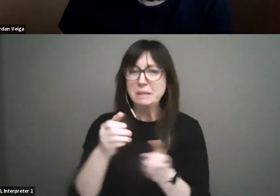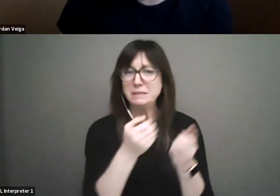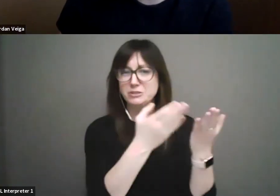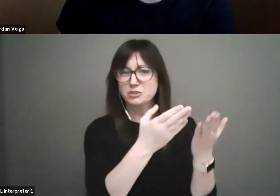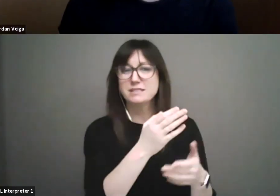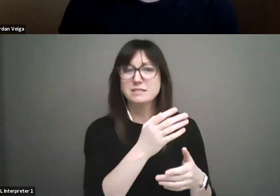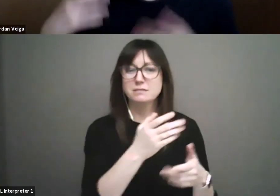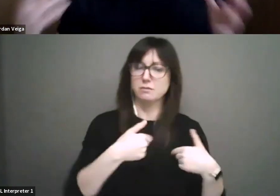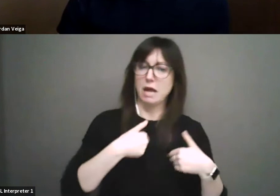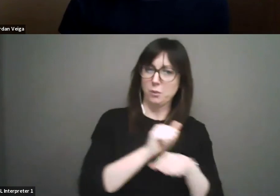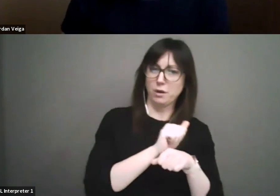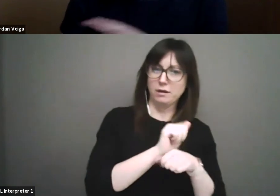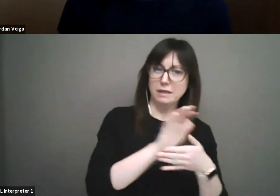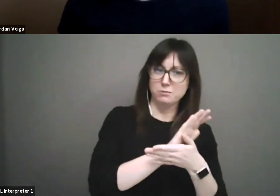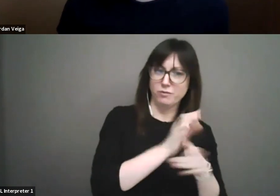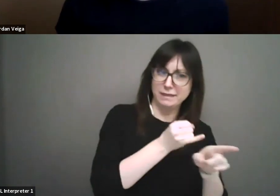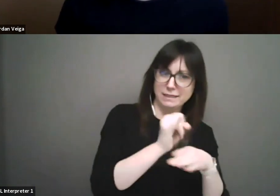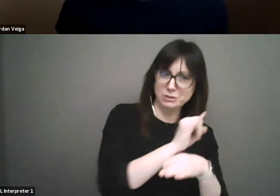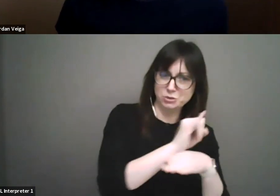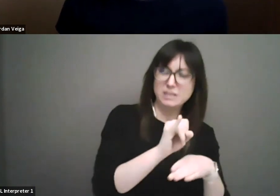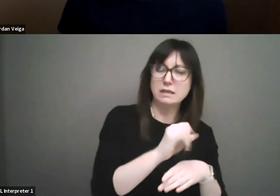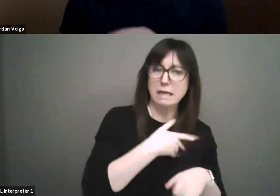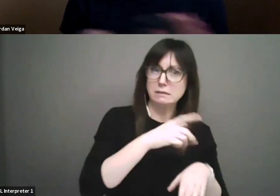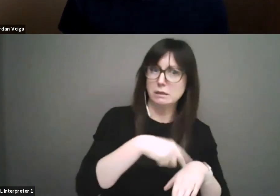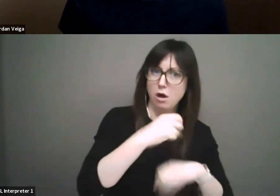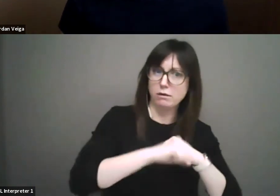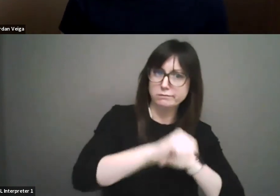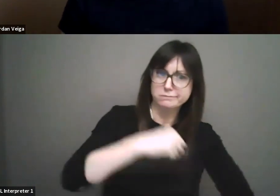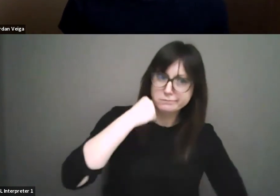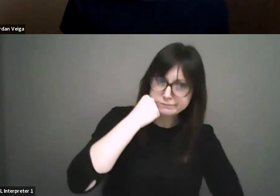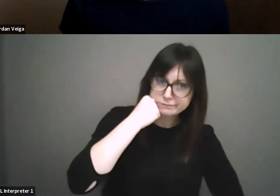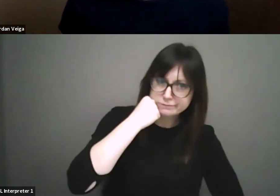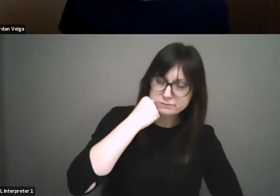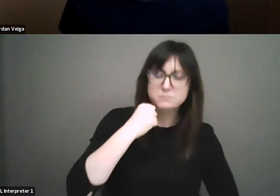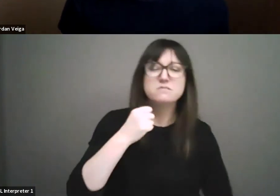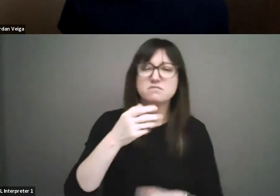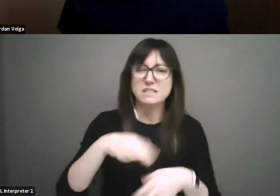video. So keep these short, sweet, like Jacob said, 35, 40